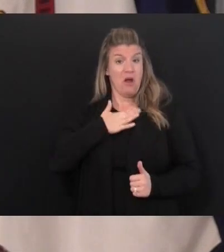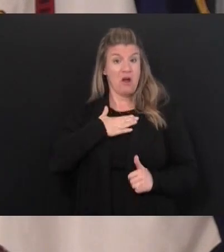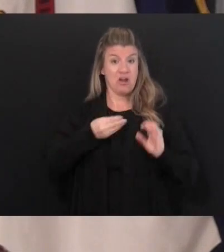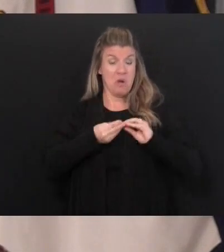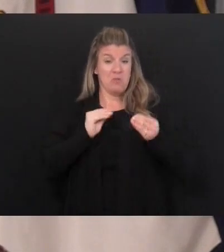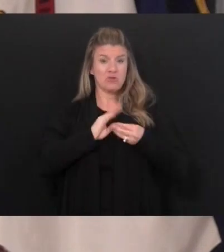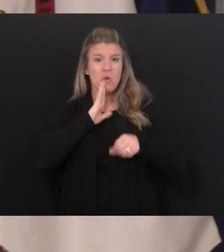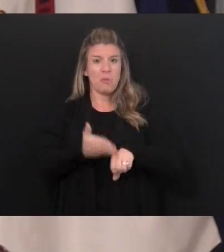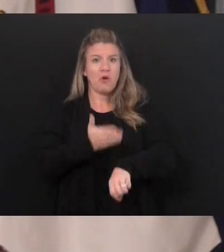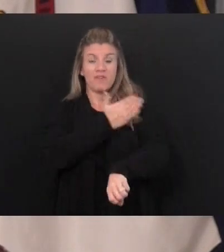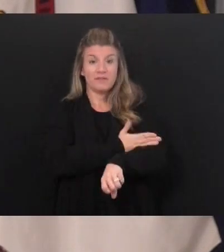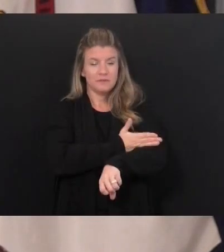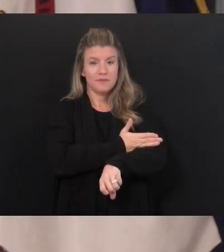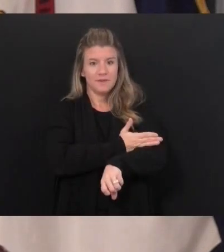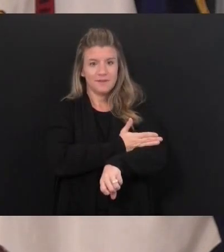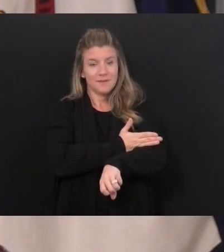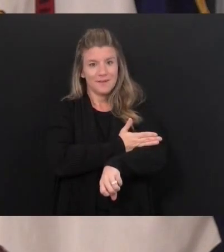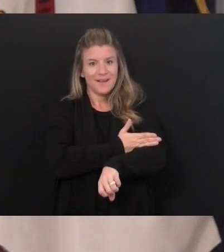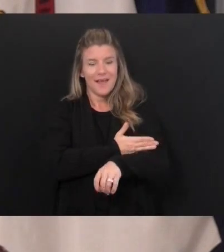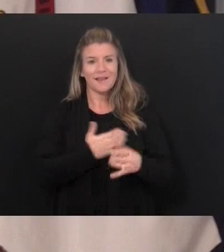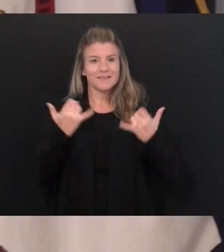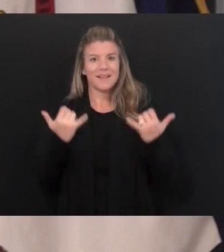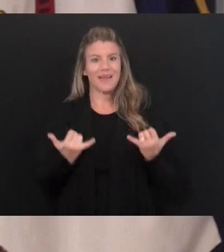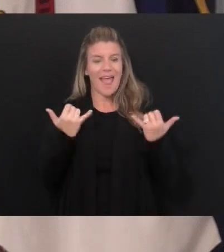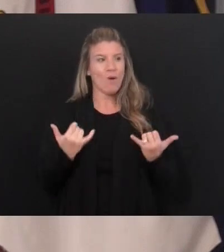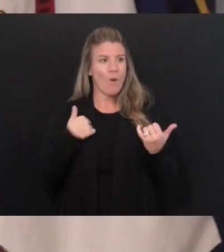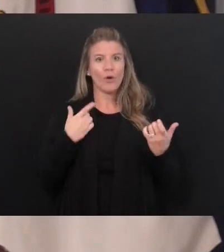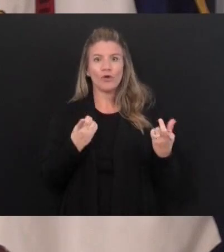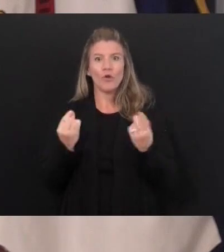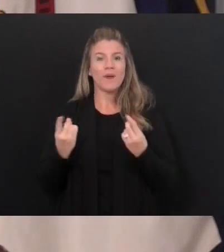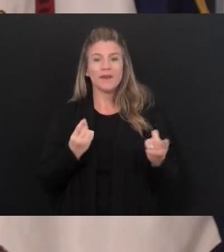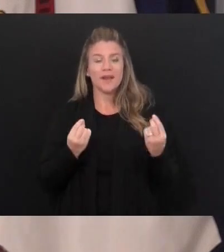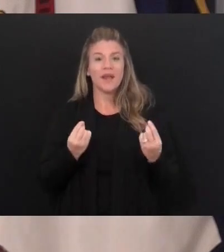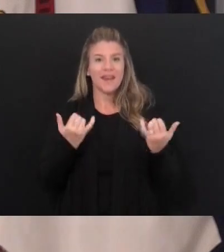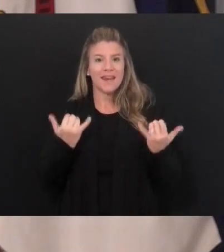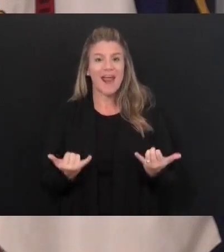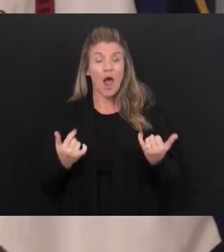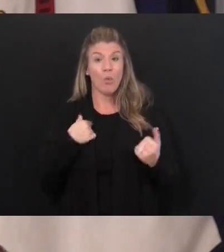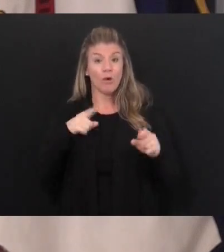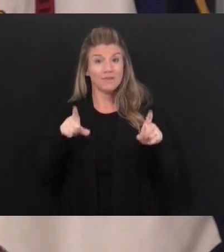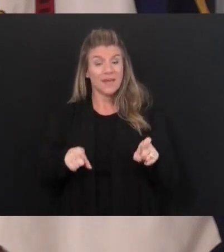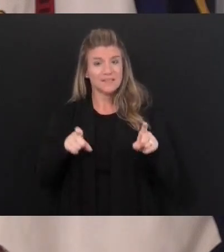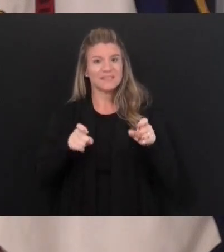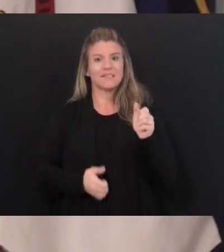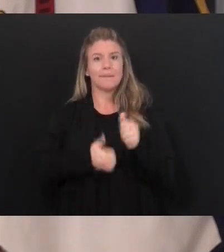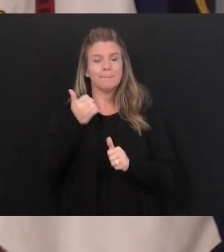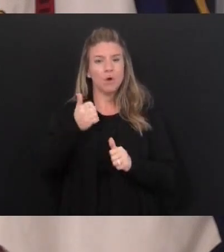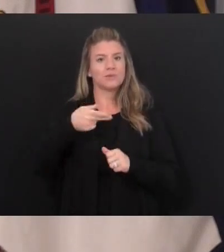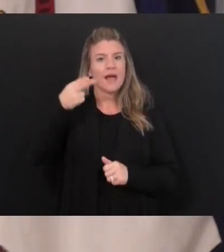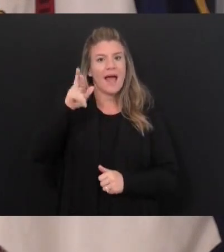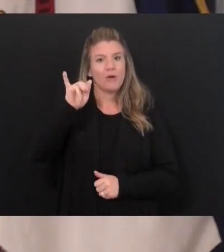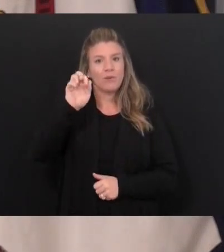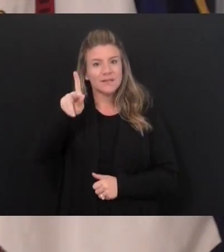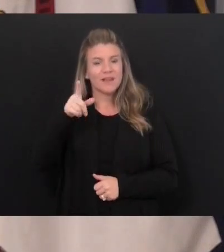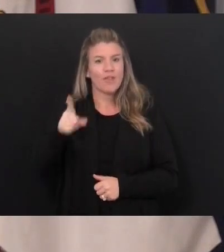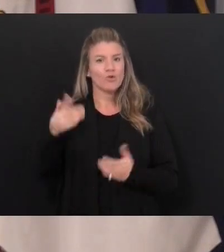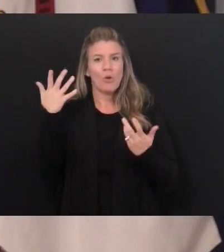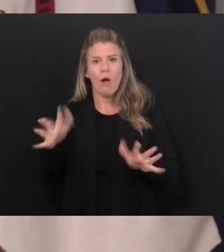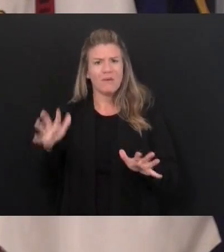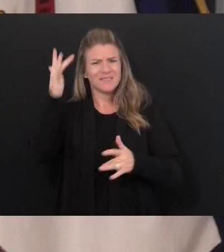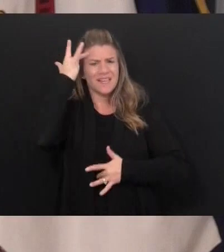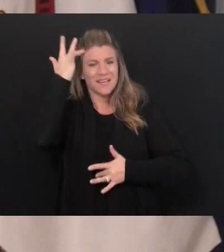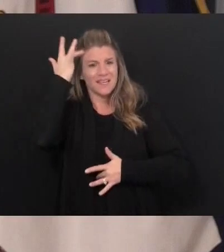today we're out, and what we're doing today is we're testing those that are the most vulnerable or the sickest. And